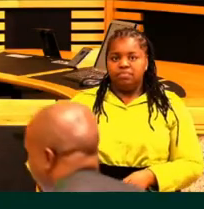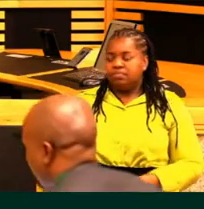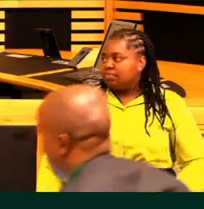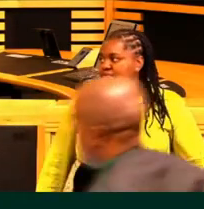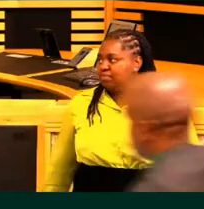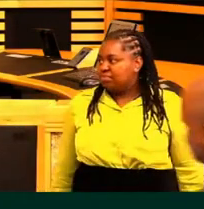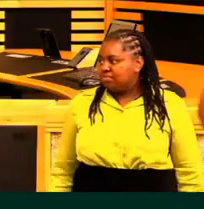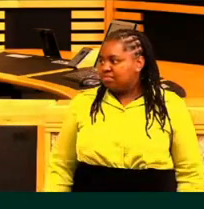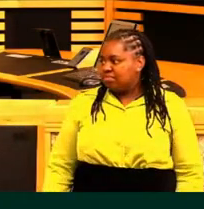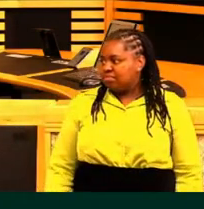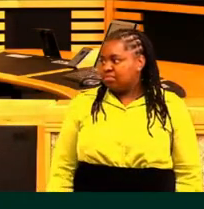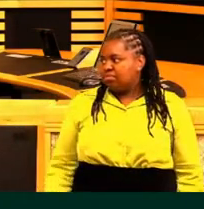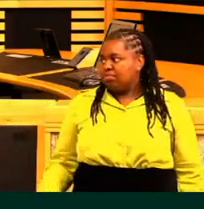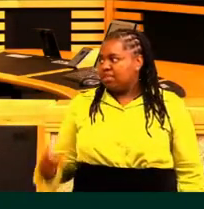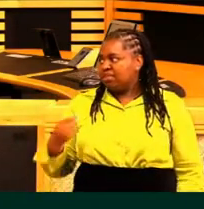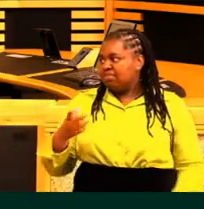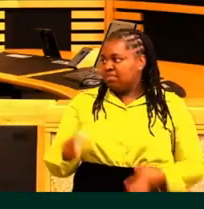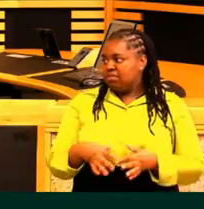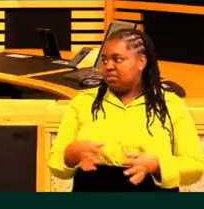you know